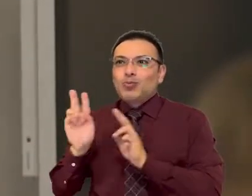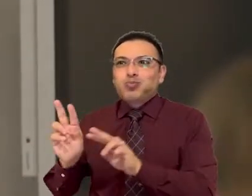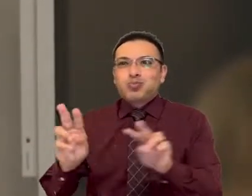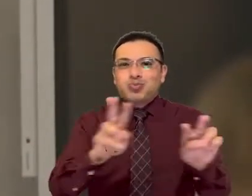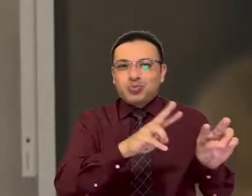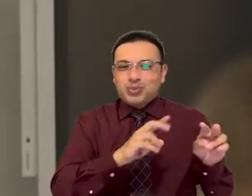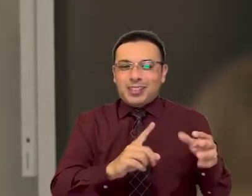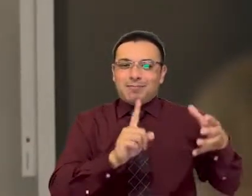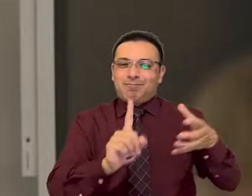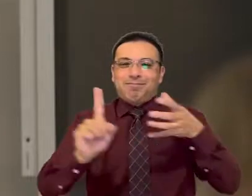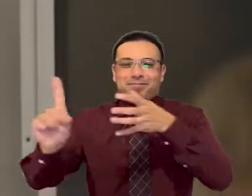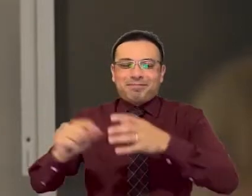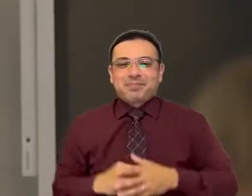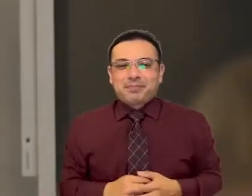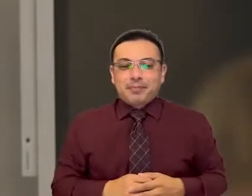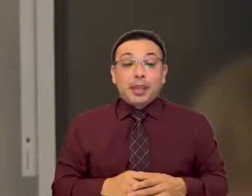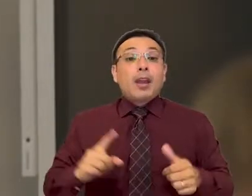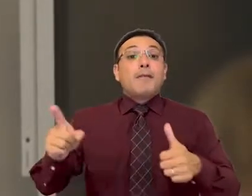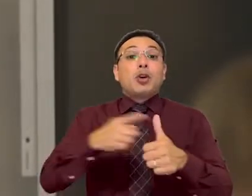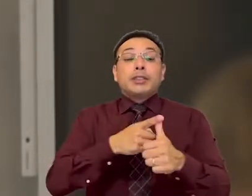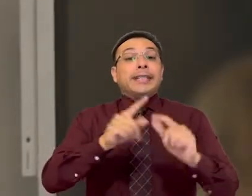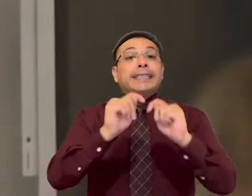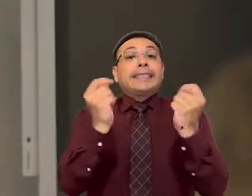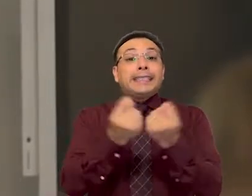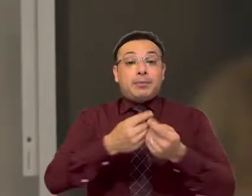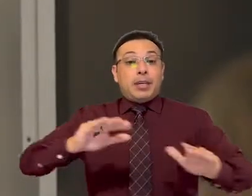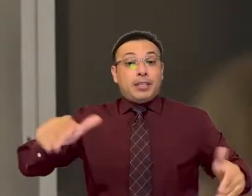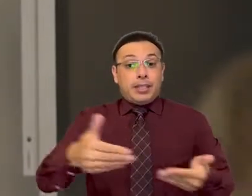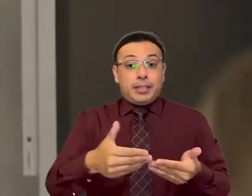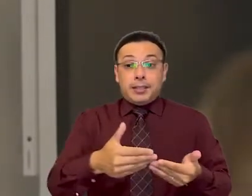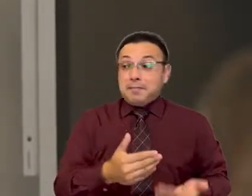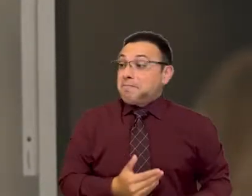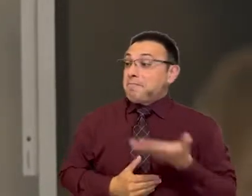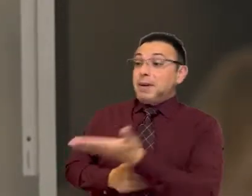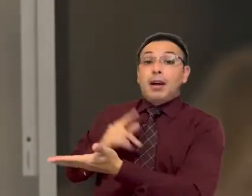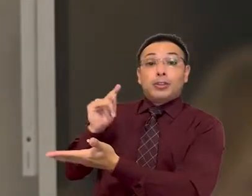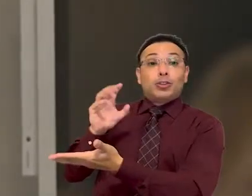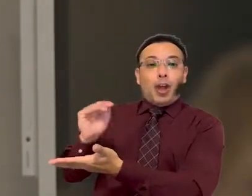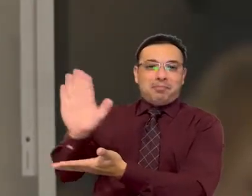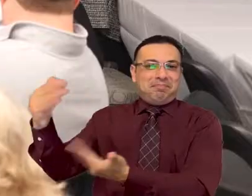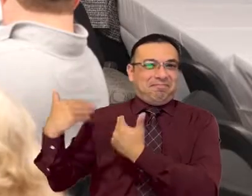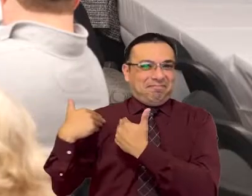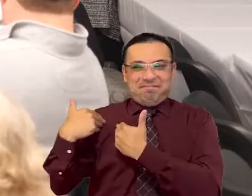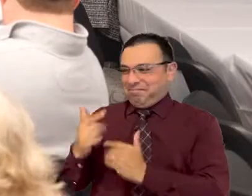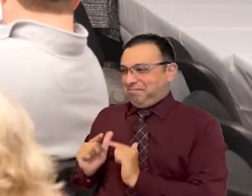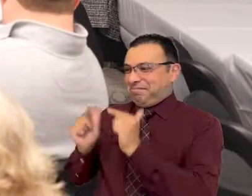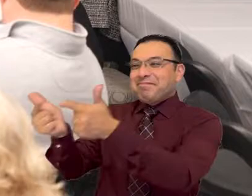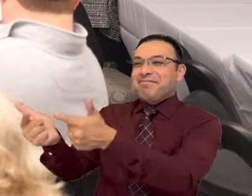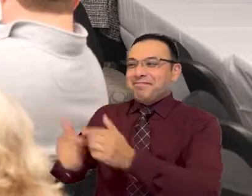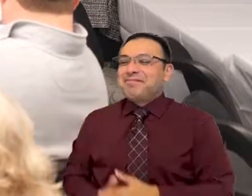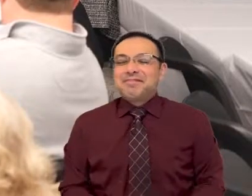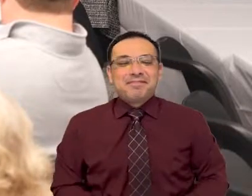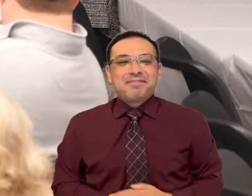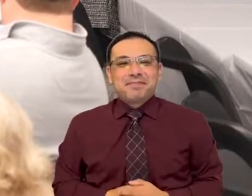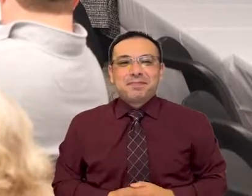But why don't we start with those team introductions, and Tom, my co-host, will get started on that.